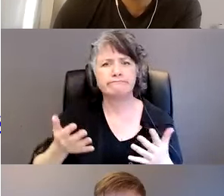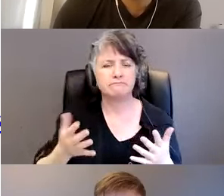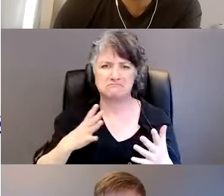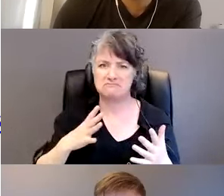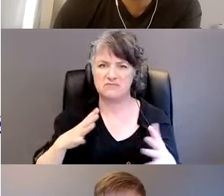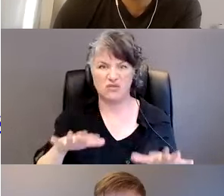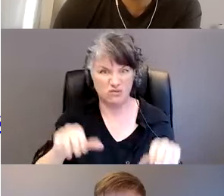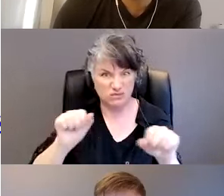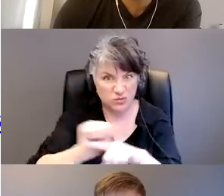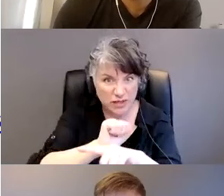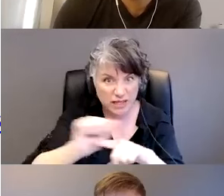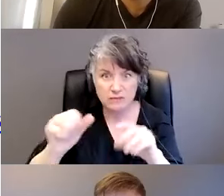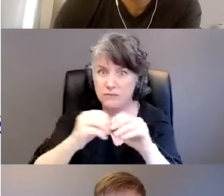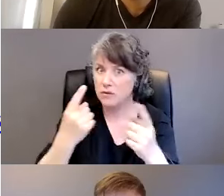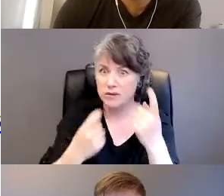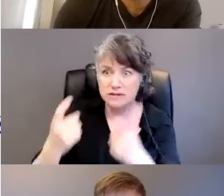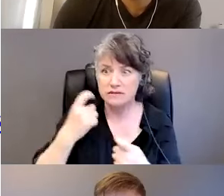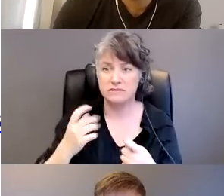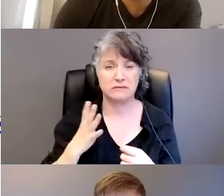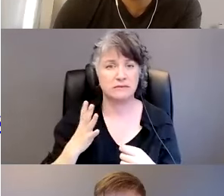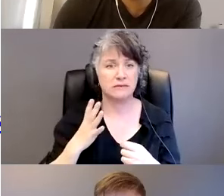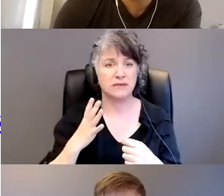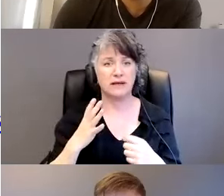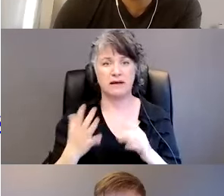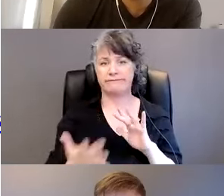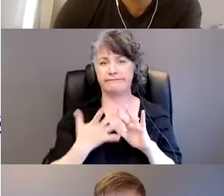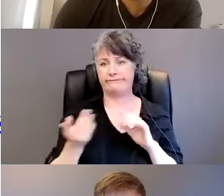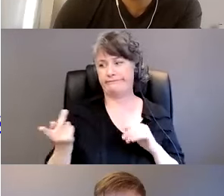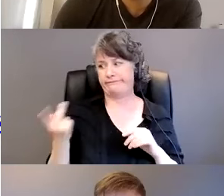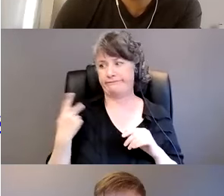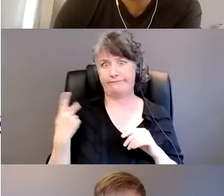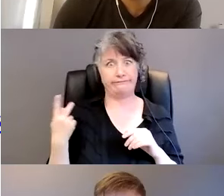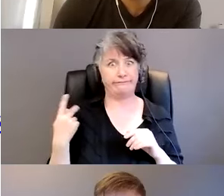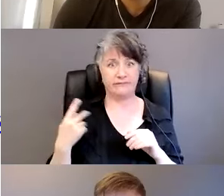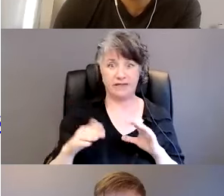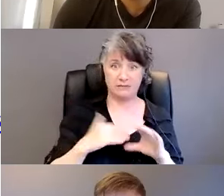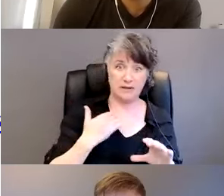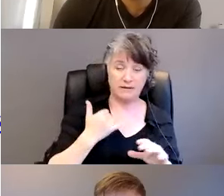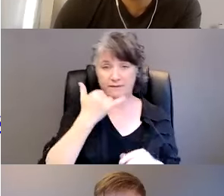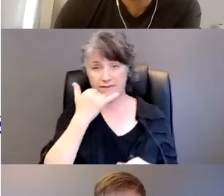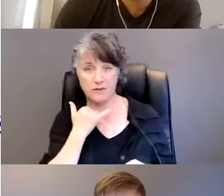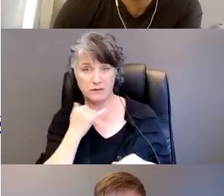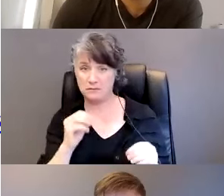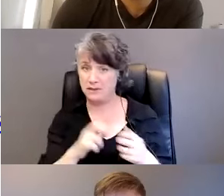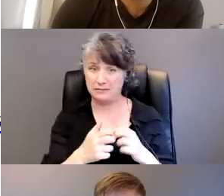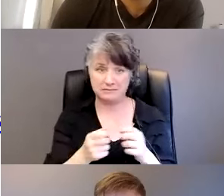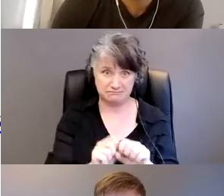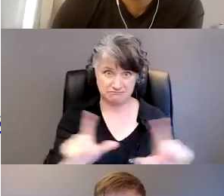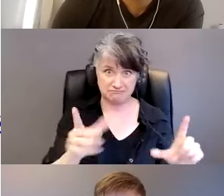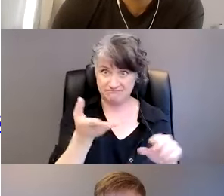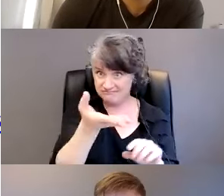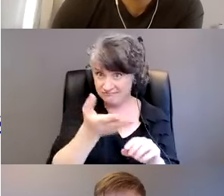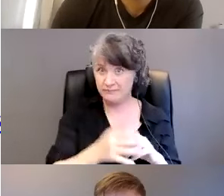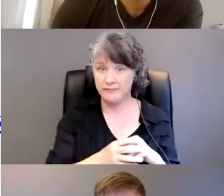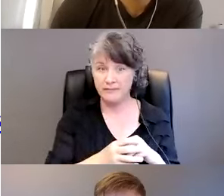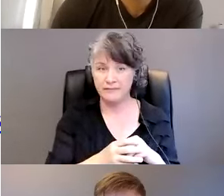further questions, you can reach out to us as well by email or phone. And I did put Mary, there